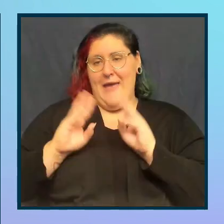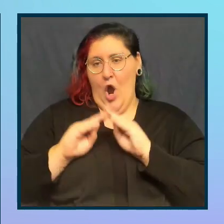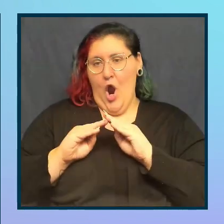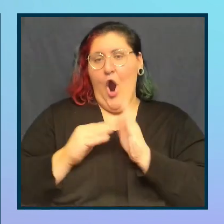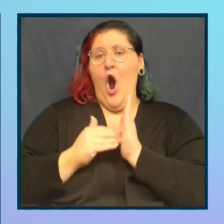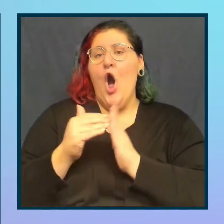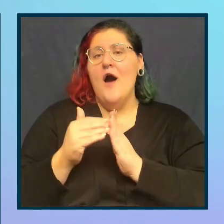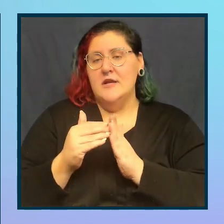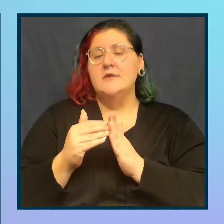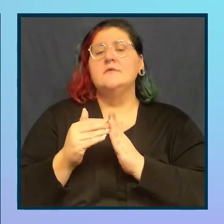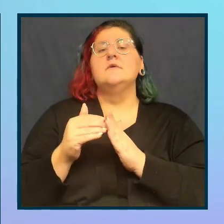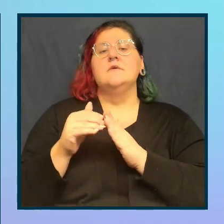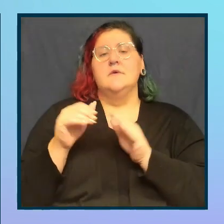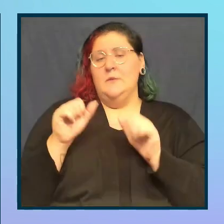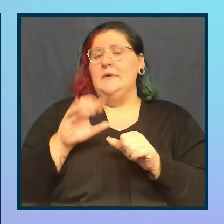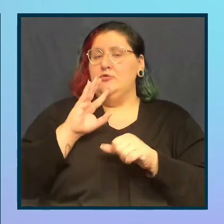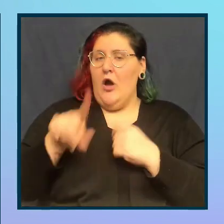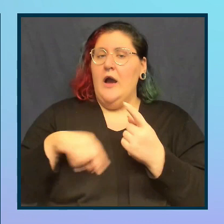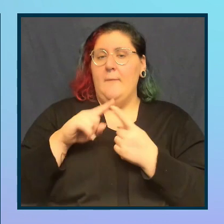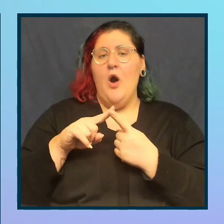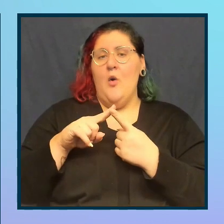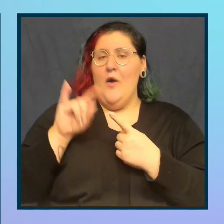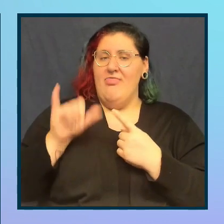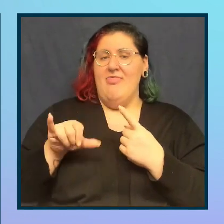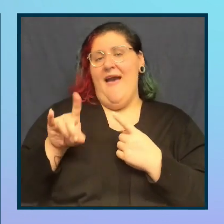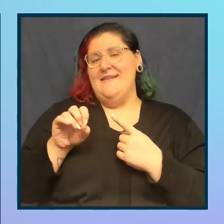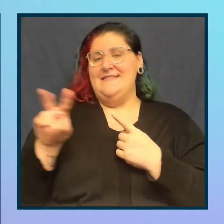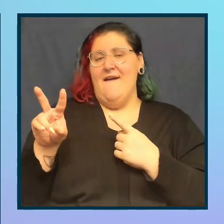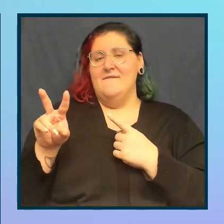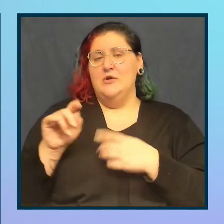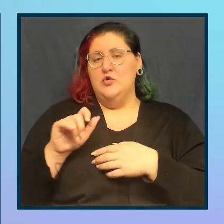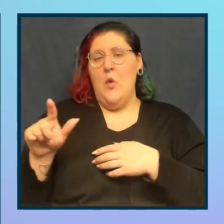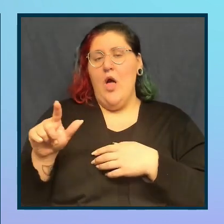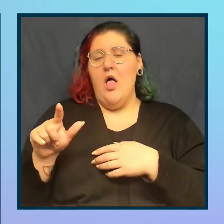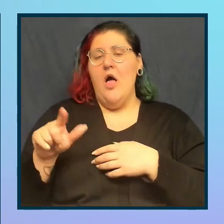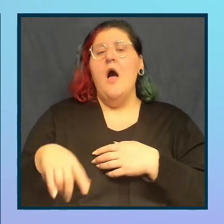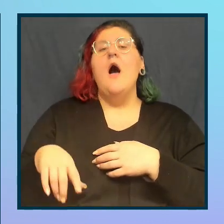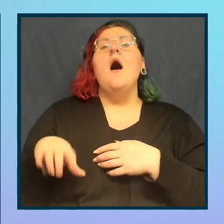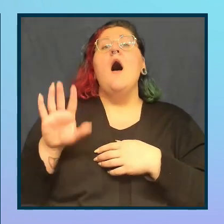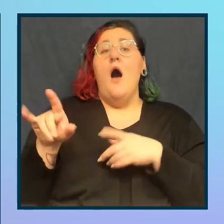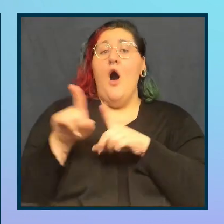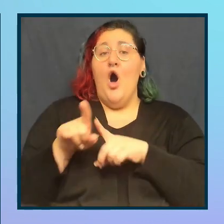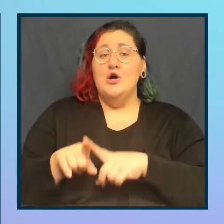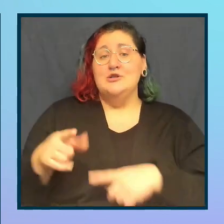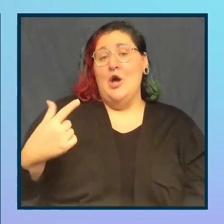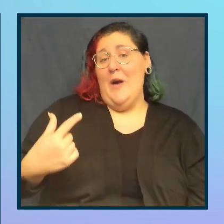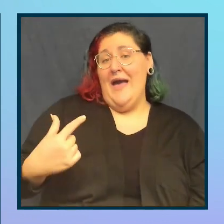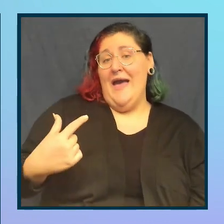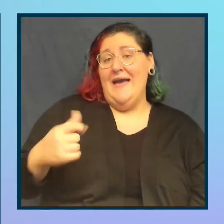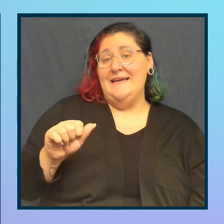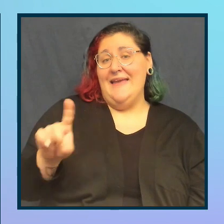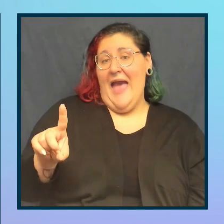GAD is coming, Global Accessibility Awareness Day is a few months out, and we usually do, you know, a